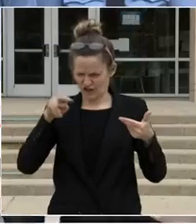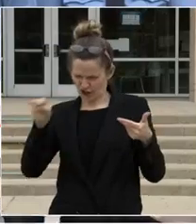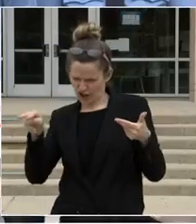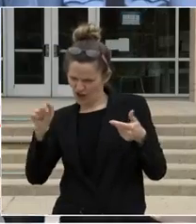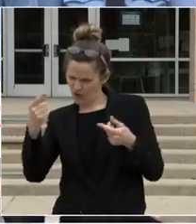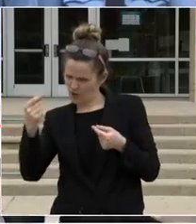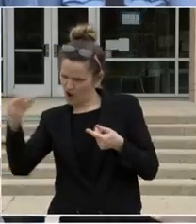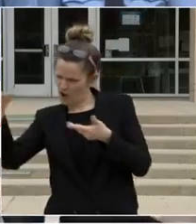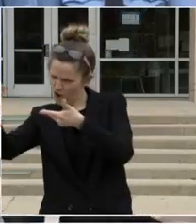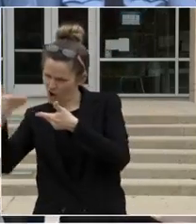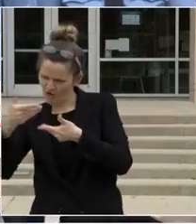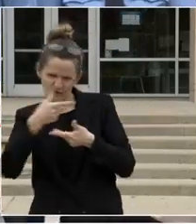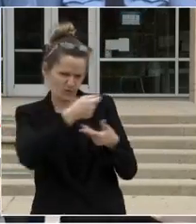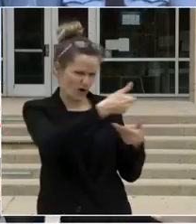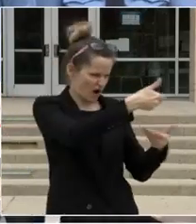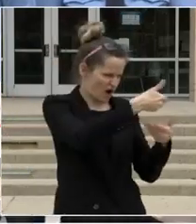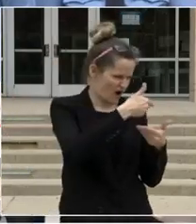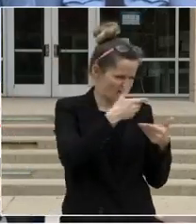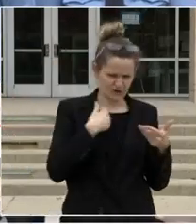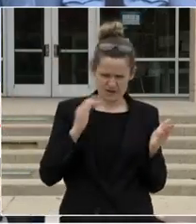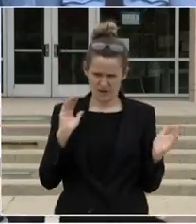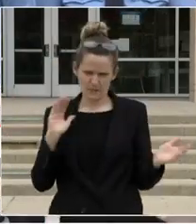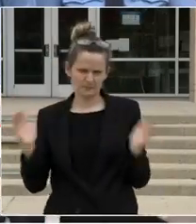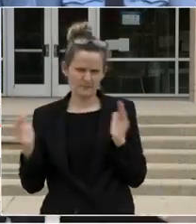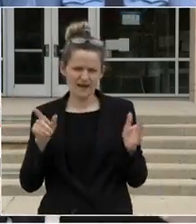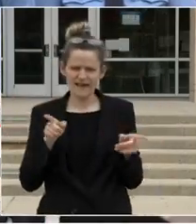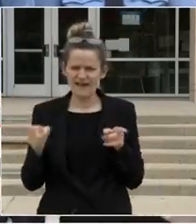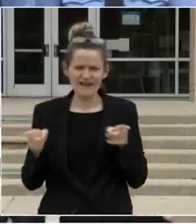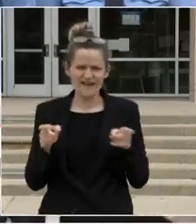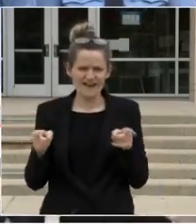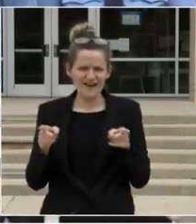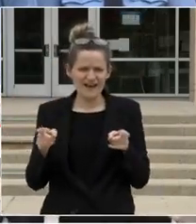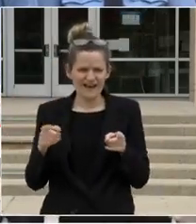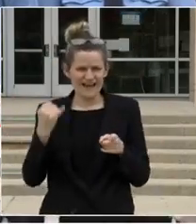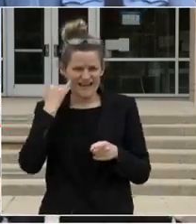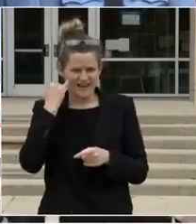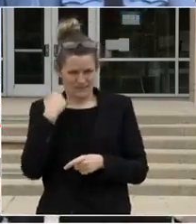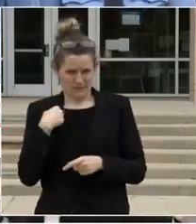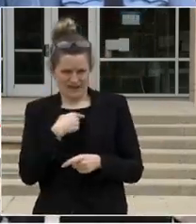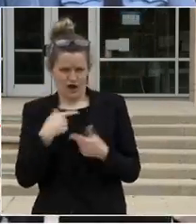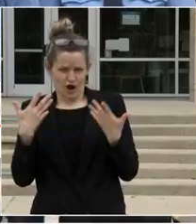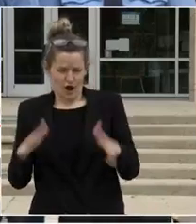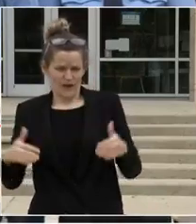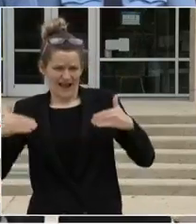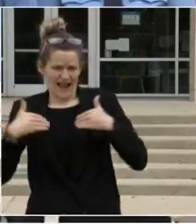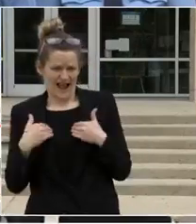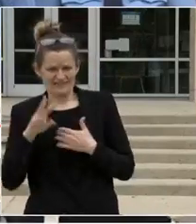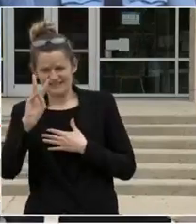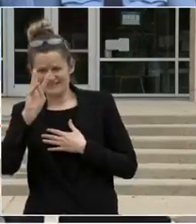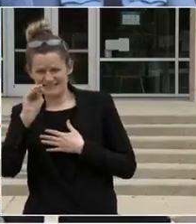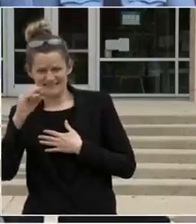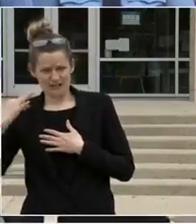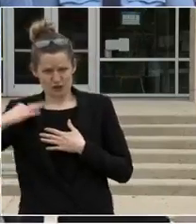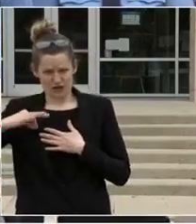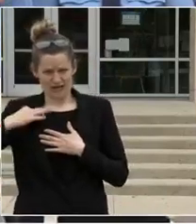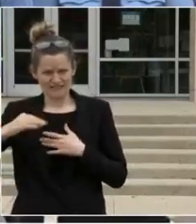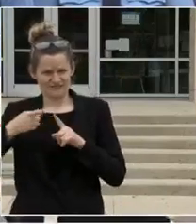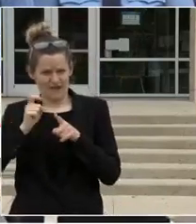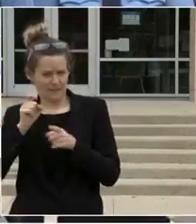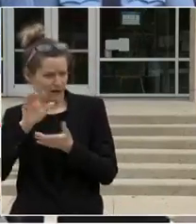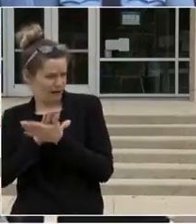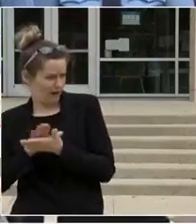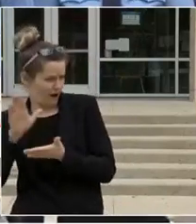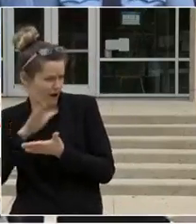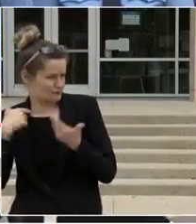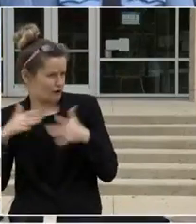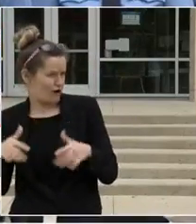is, if you are in a position where you have your 60 college credit hours, we're not changing our hiring standards. So you have your